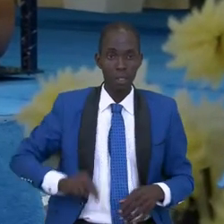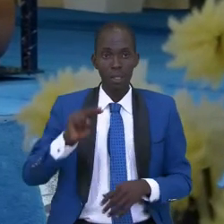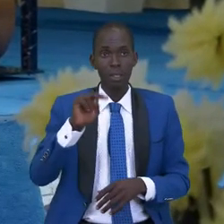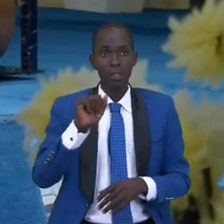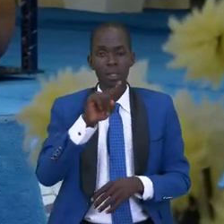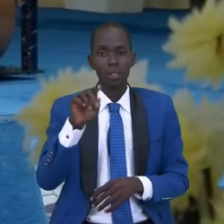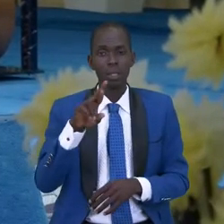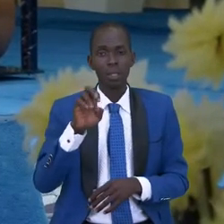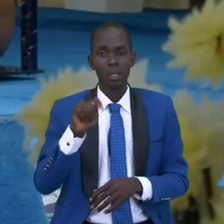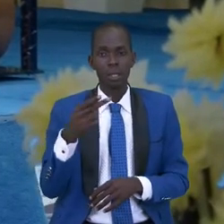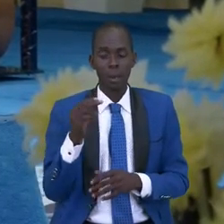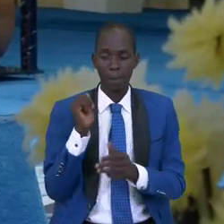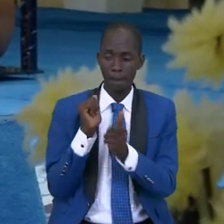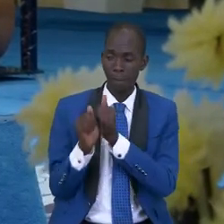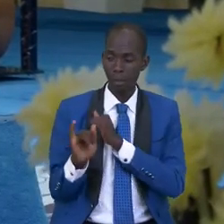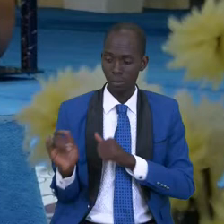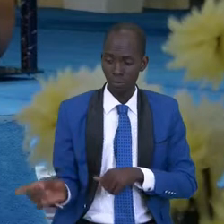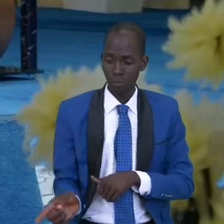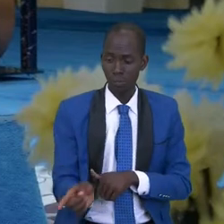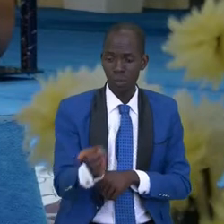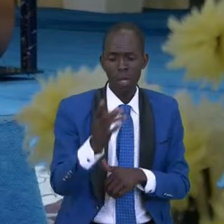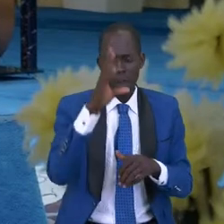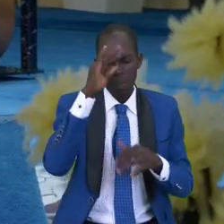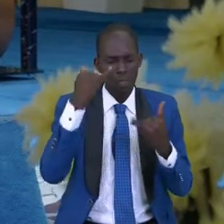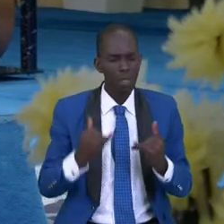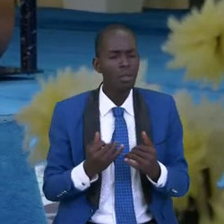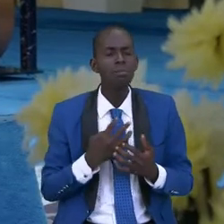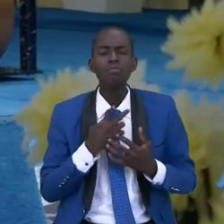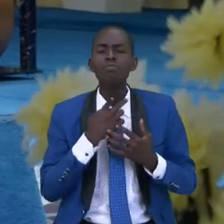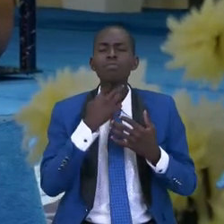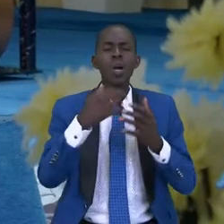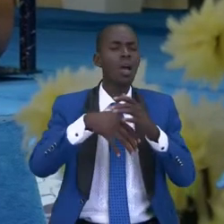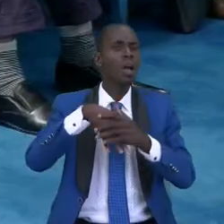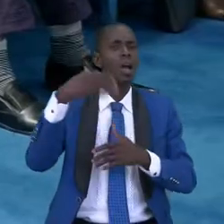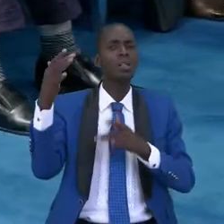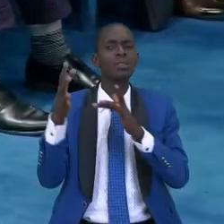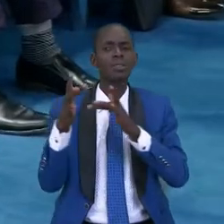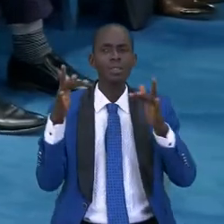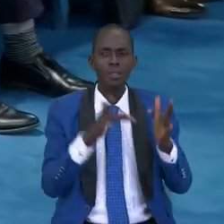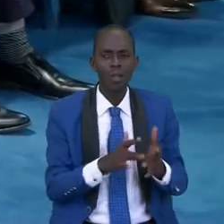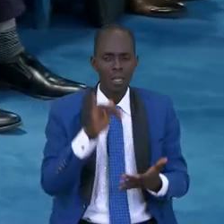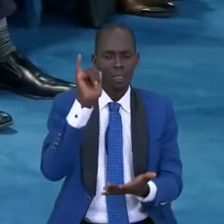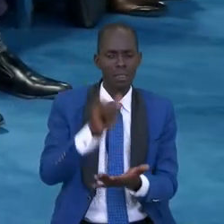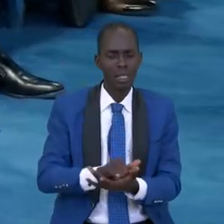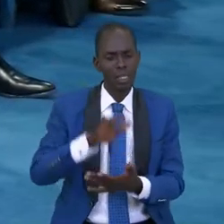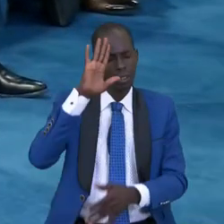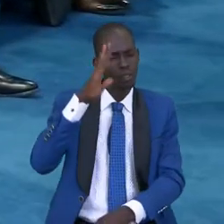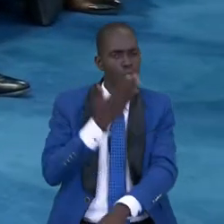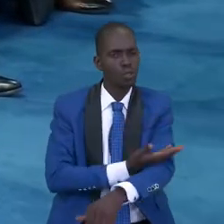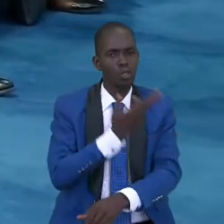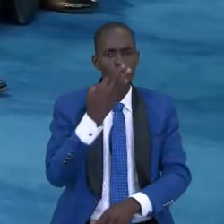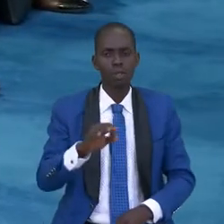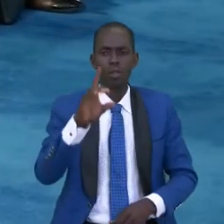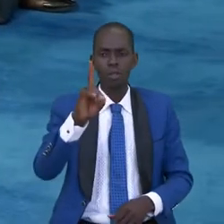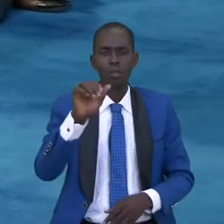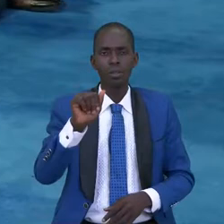told he began to cry out and say, Jesus, thou son of David,